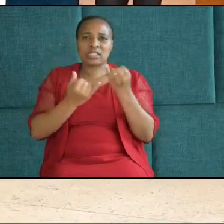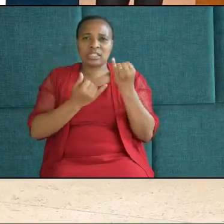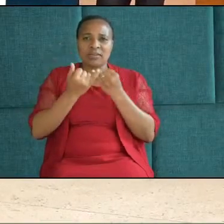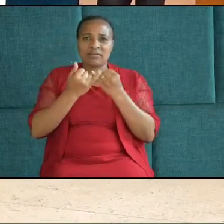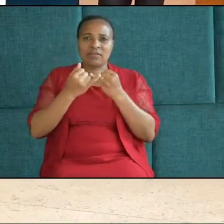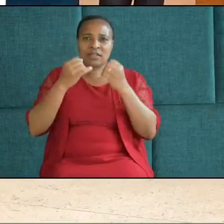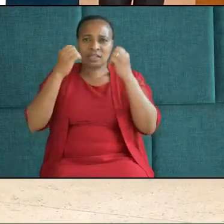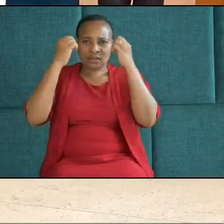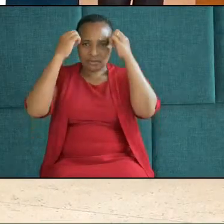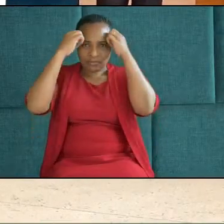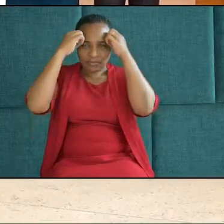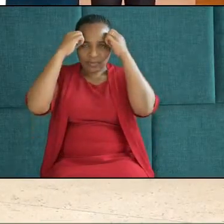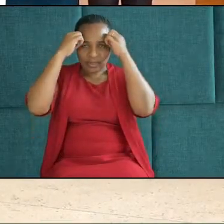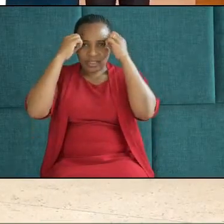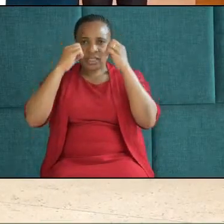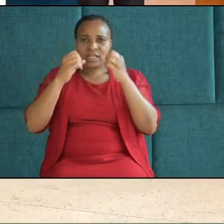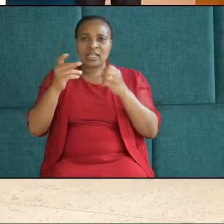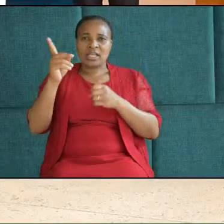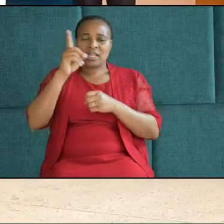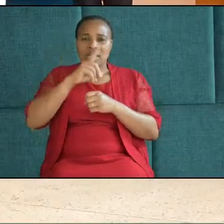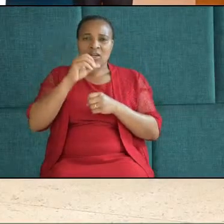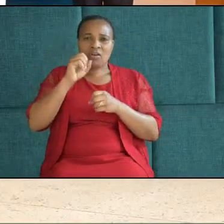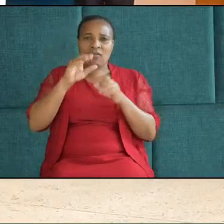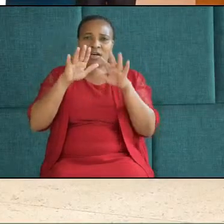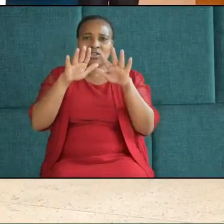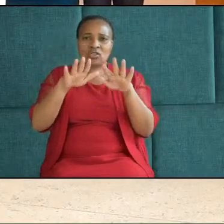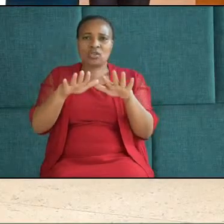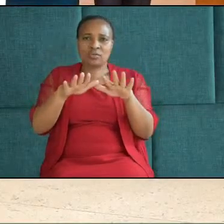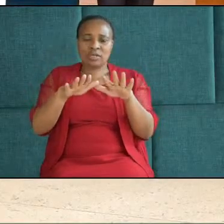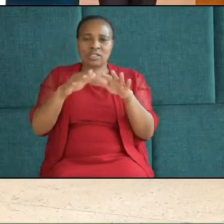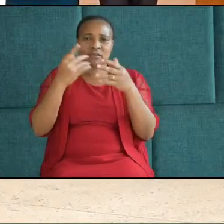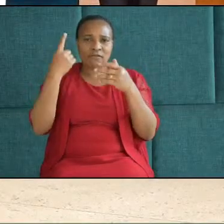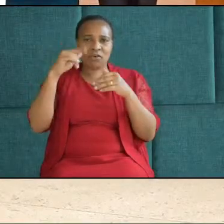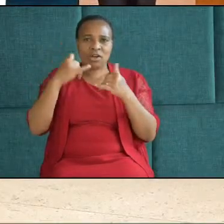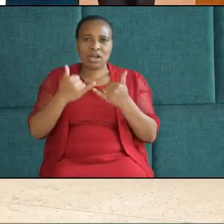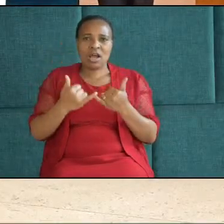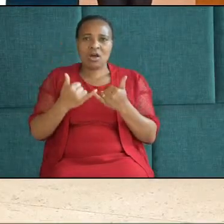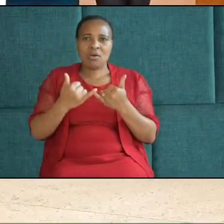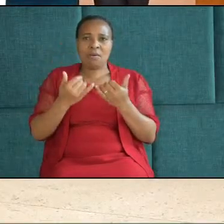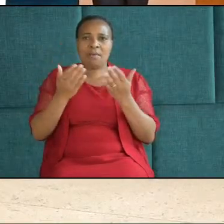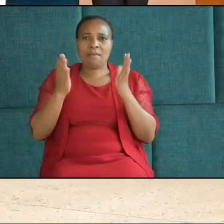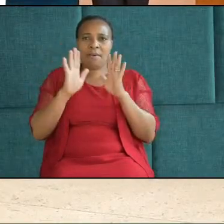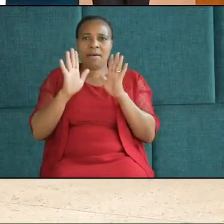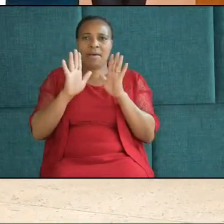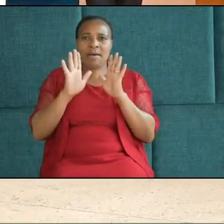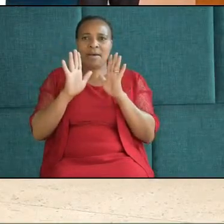the Day of Atonement. For now, bye.